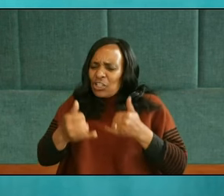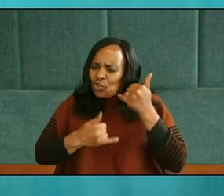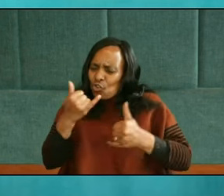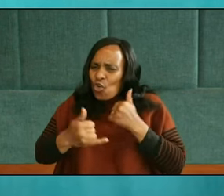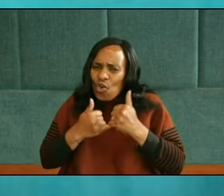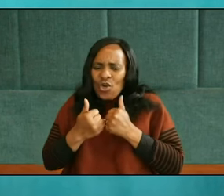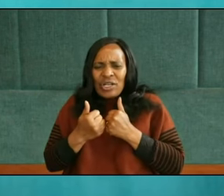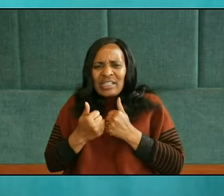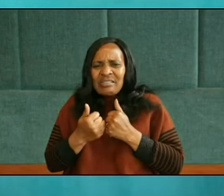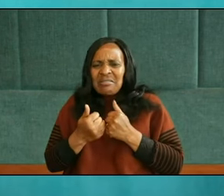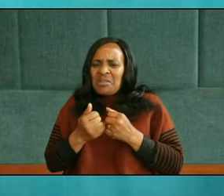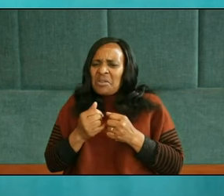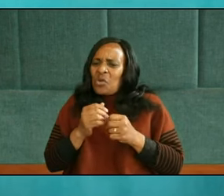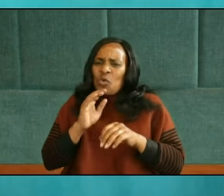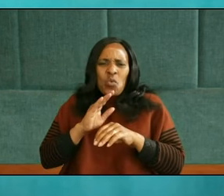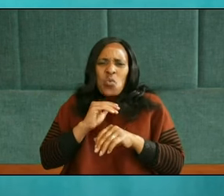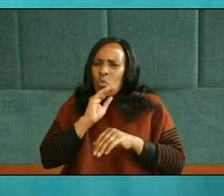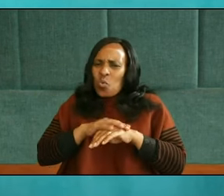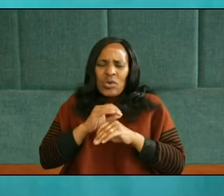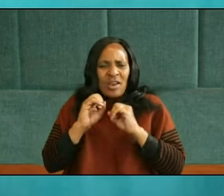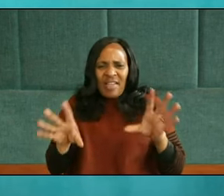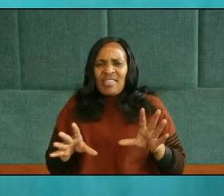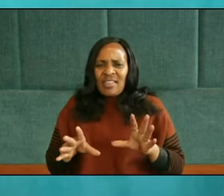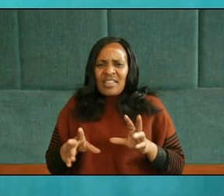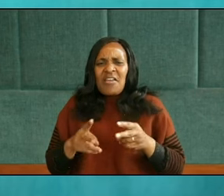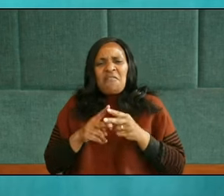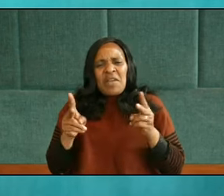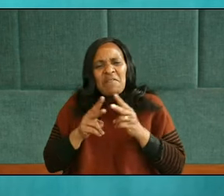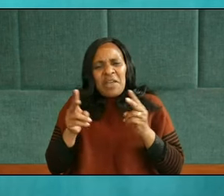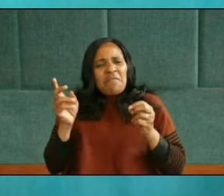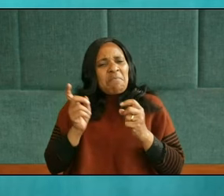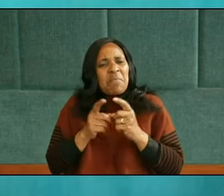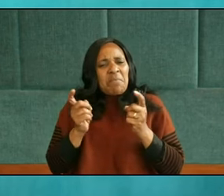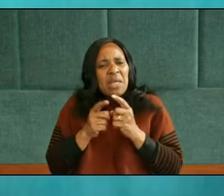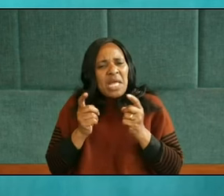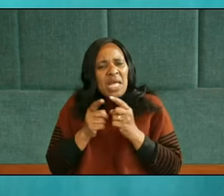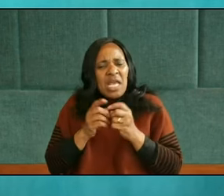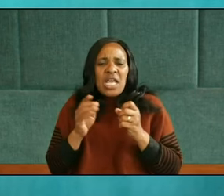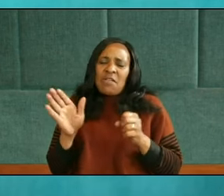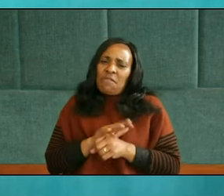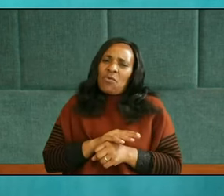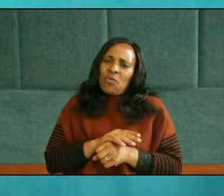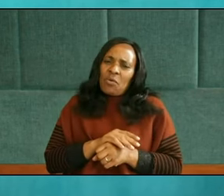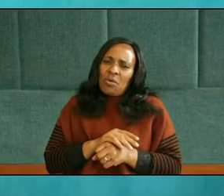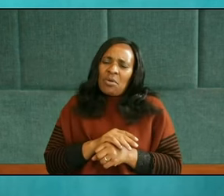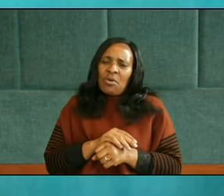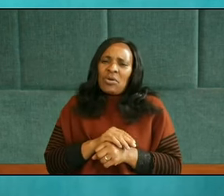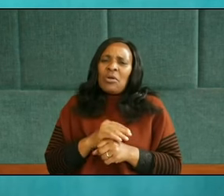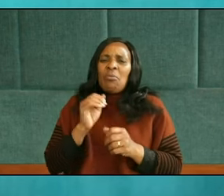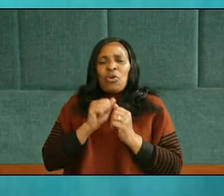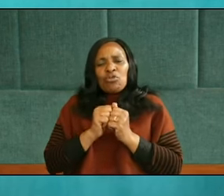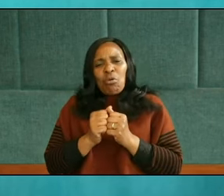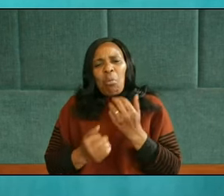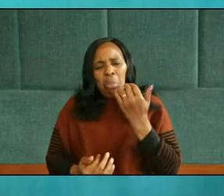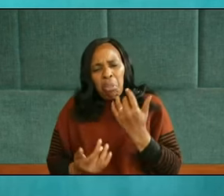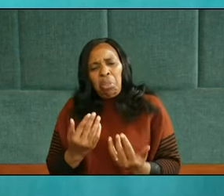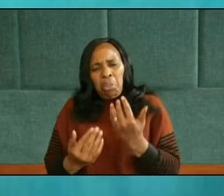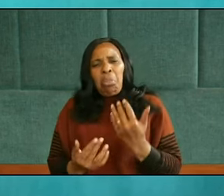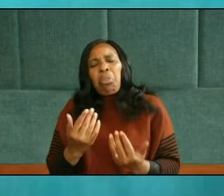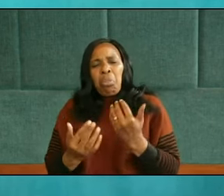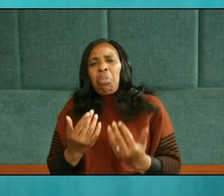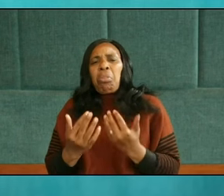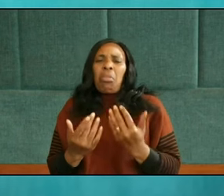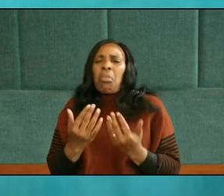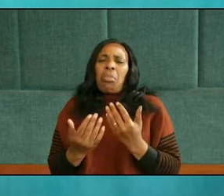being burnt. It may be very painful. It is burnt in a crucible, not even by a Bunsen burner, in a